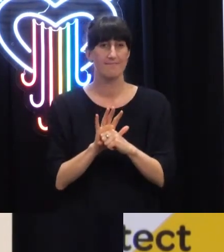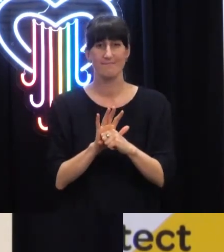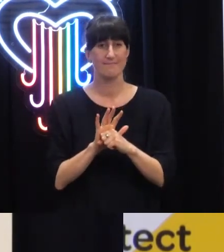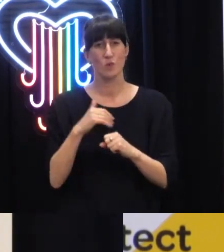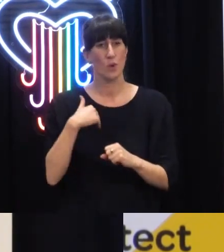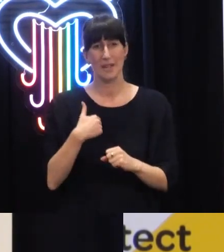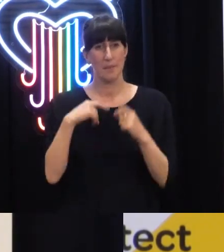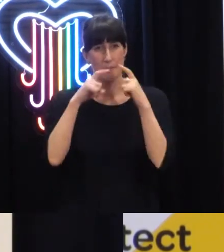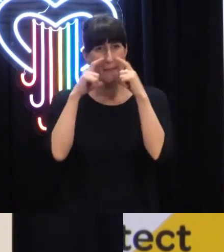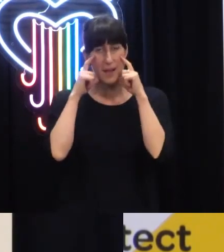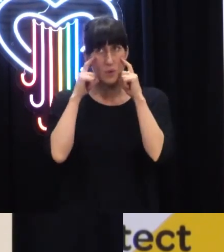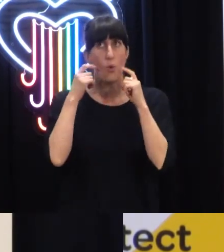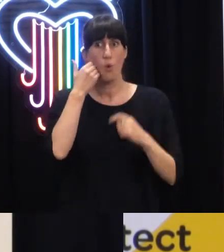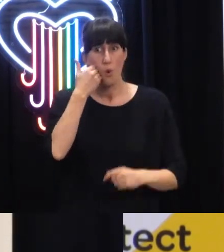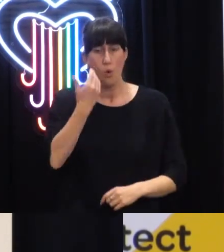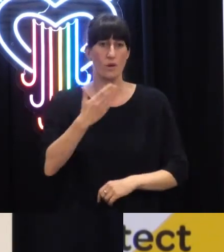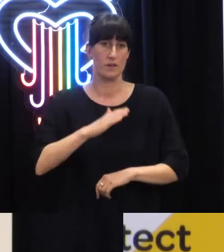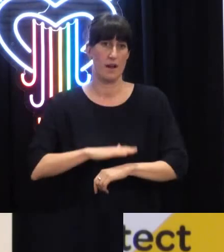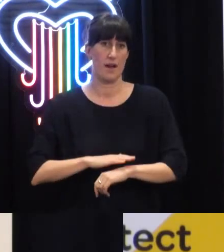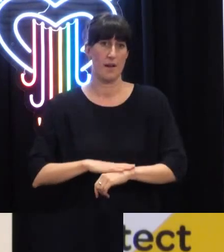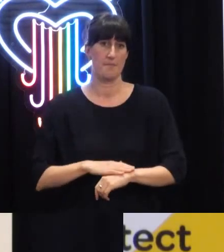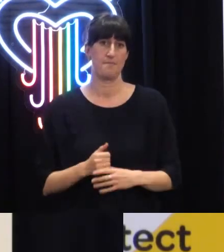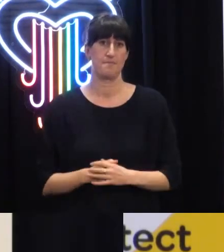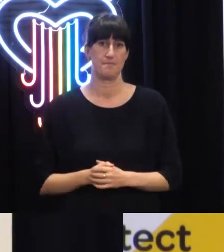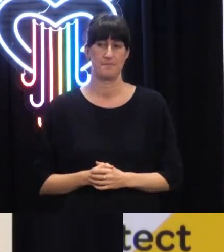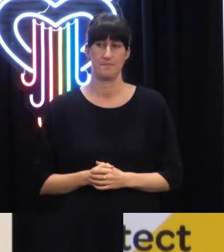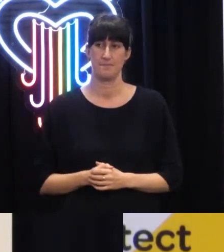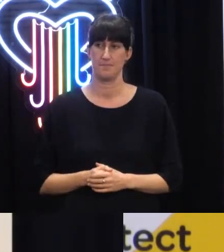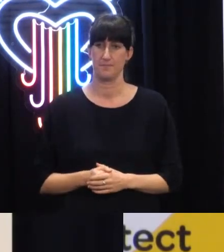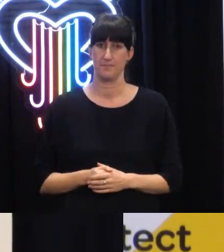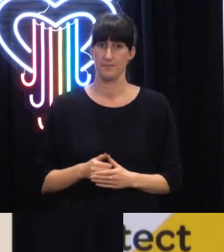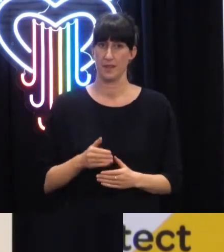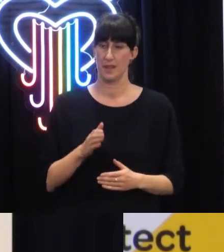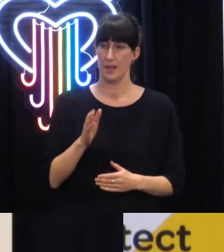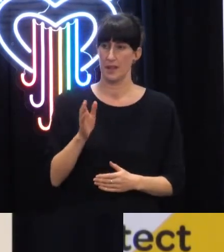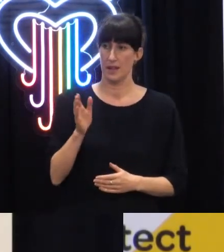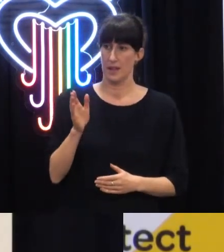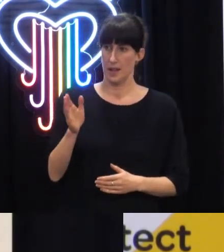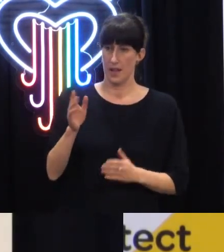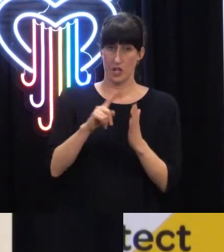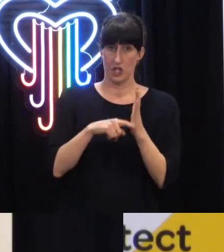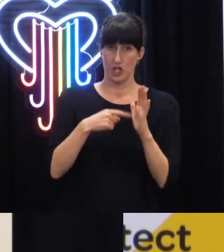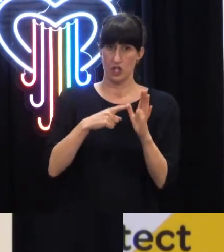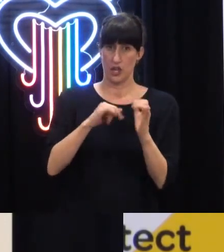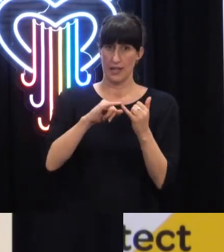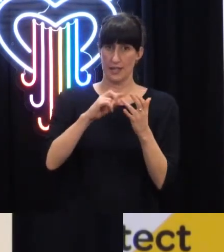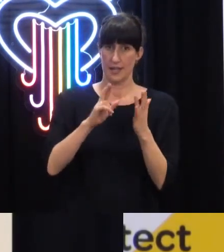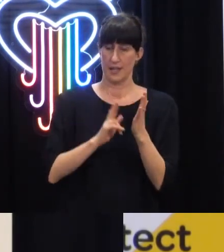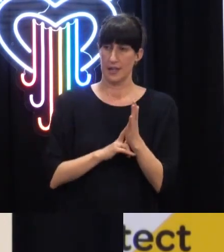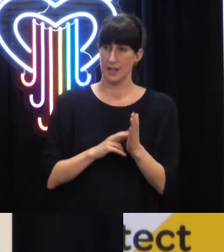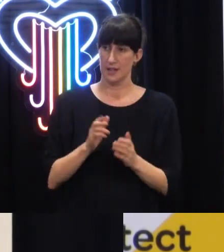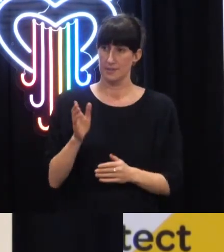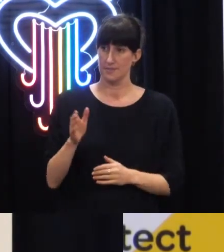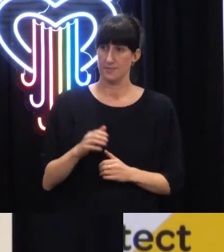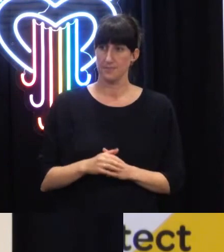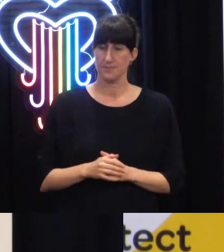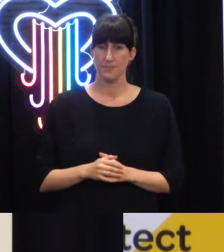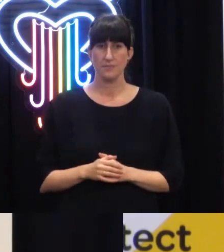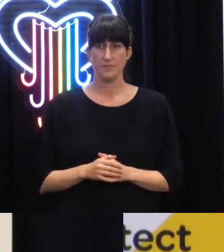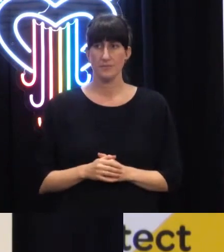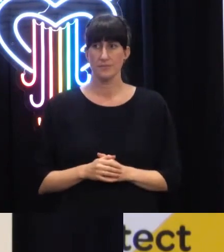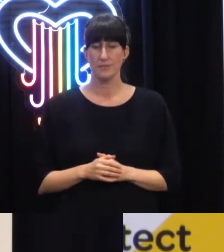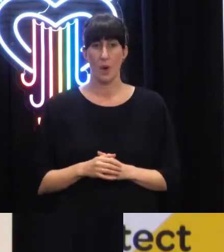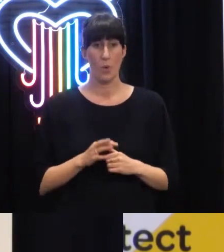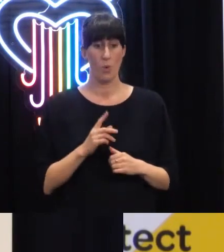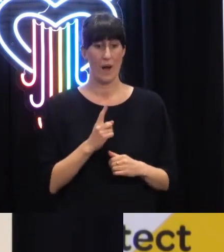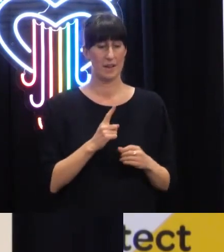see it definitely playing a role in this current environment. I did say I'd come to Jason and Mark. Yeah, so just one on behalf of me and then one